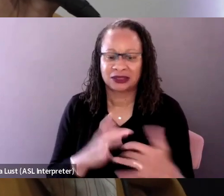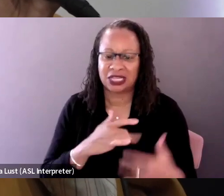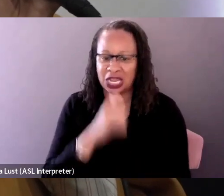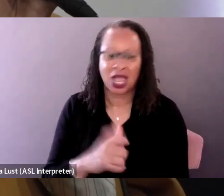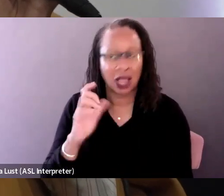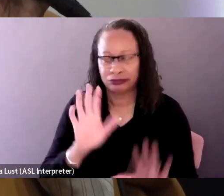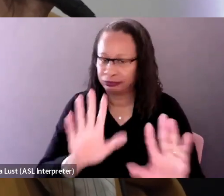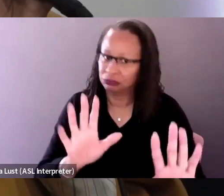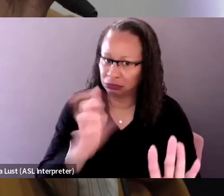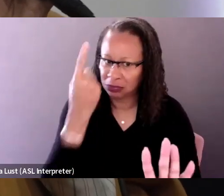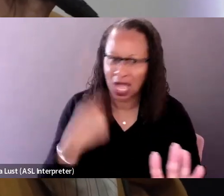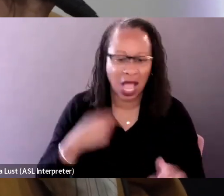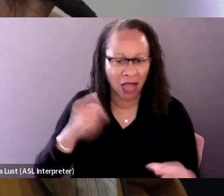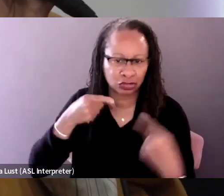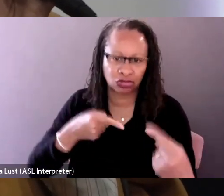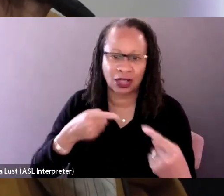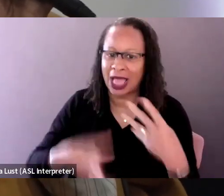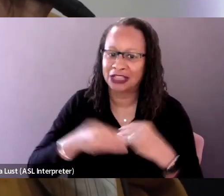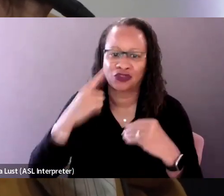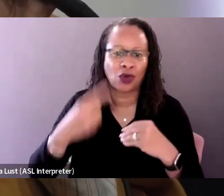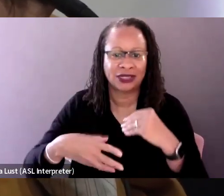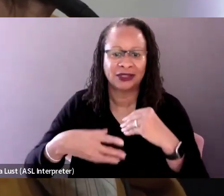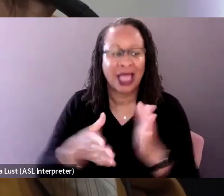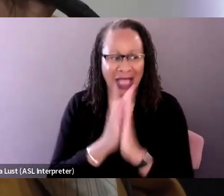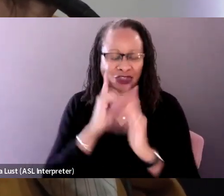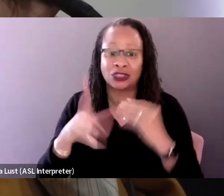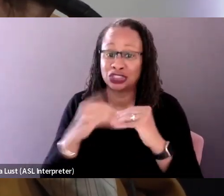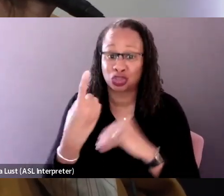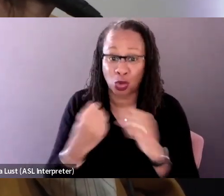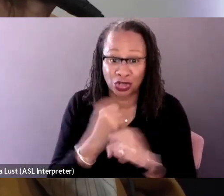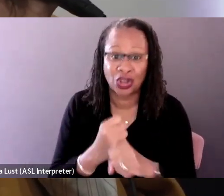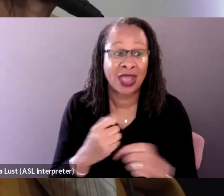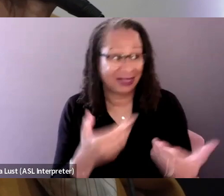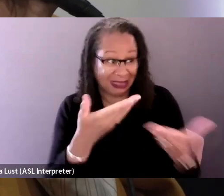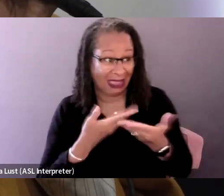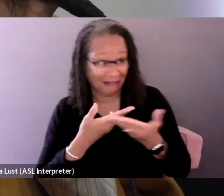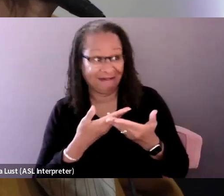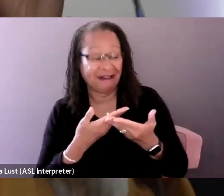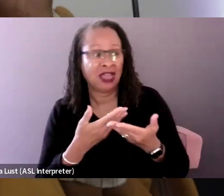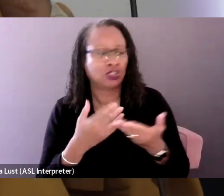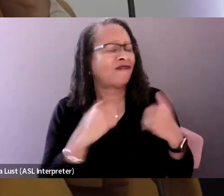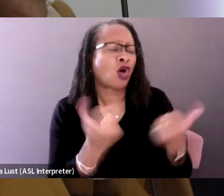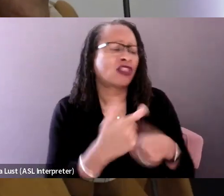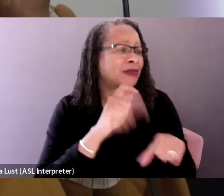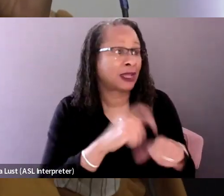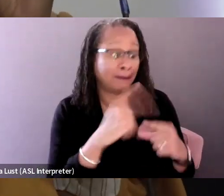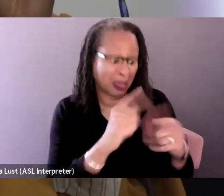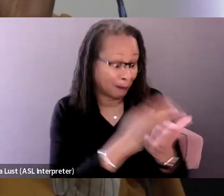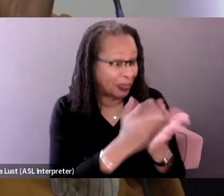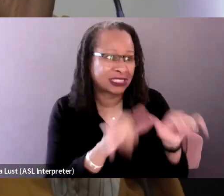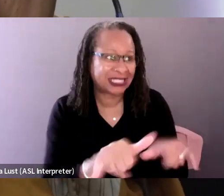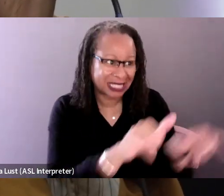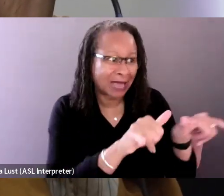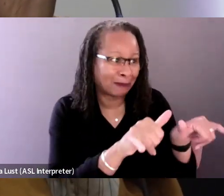asked them for an extra year, and they gave it to me, and they said, you can have all the time you need. You've got a limited budget, though, so get it together. And so